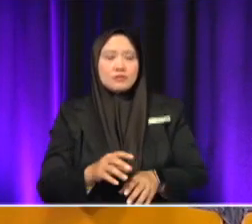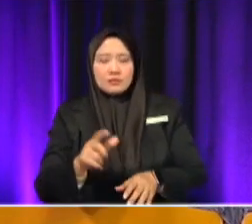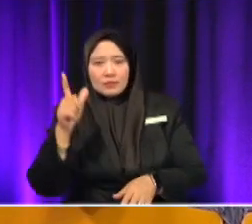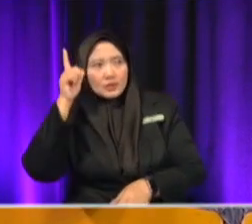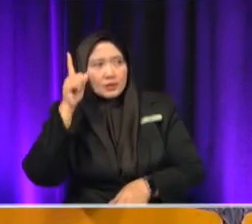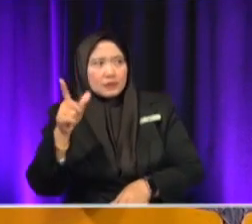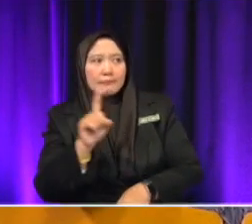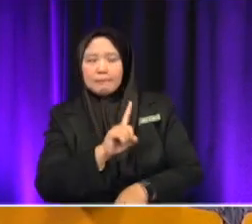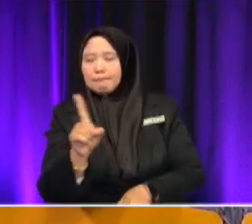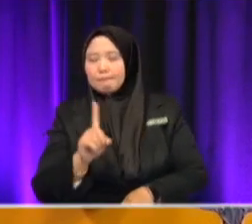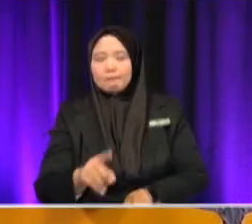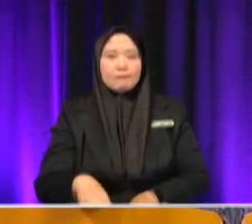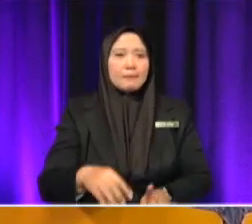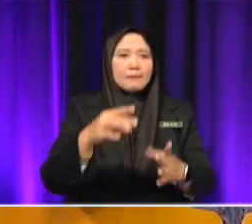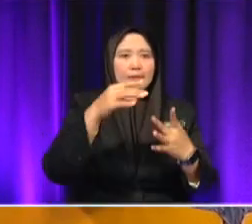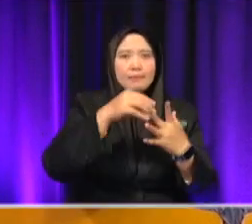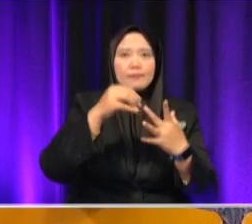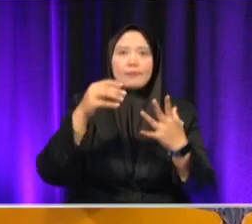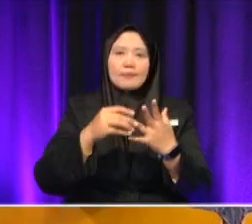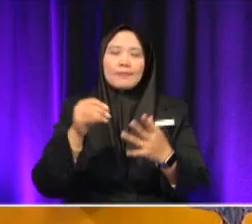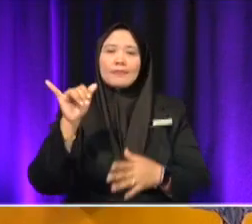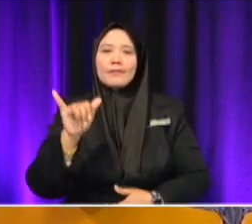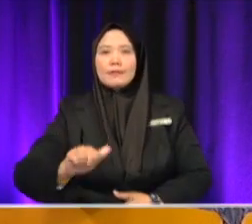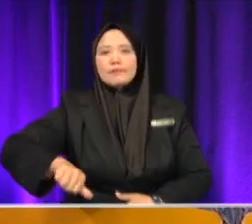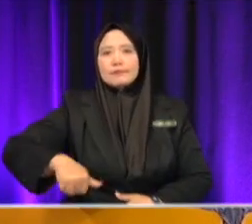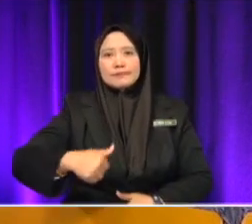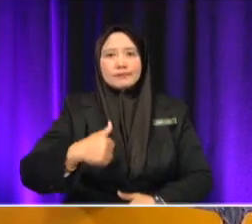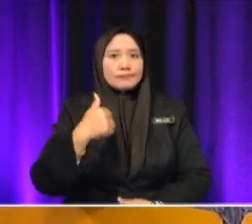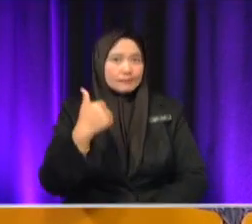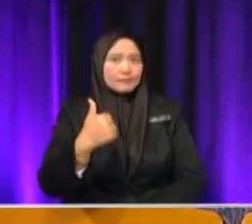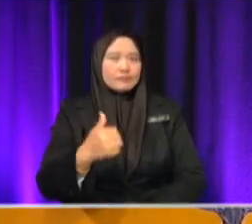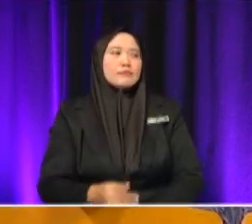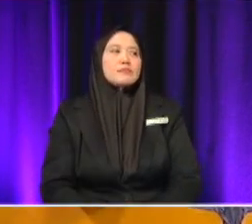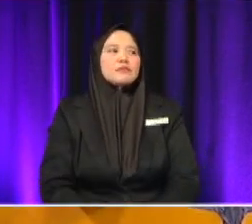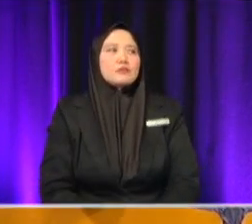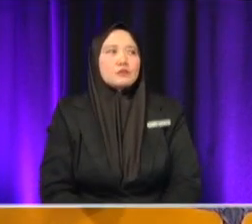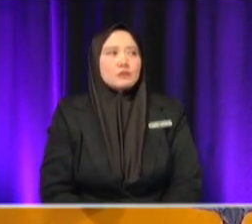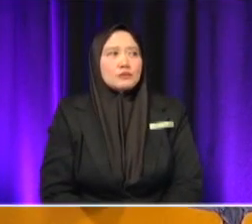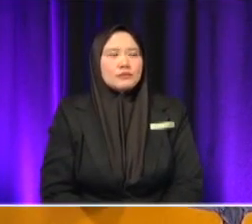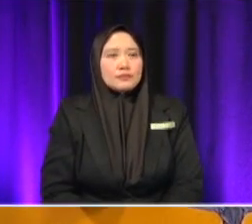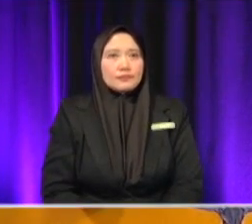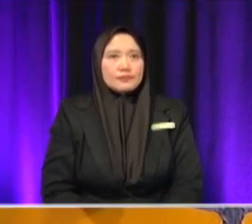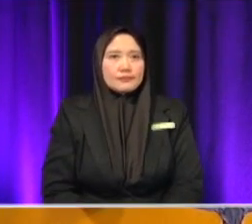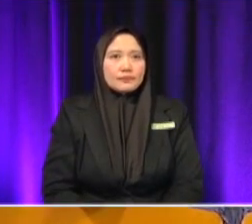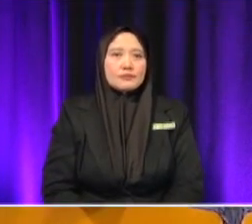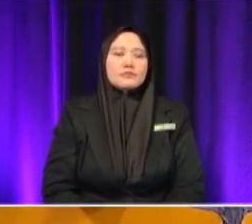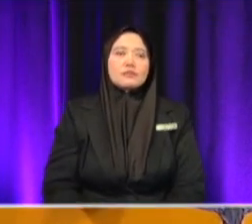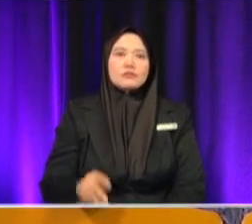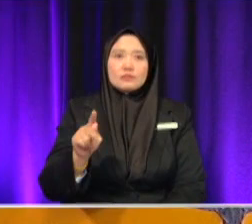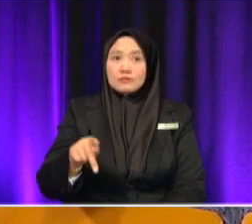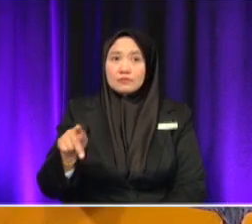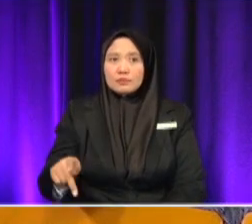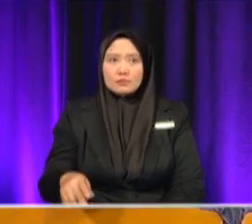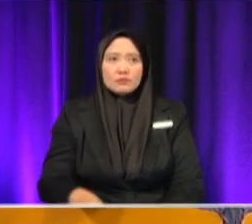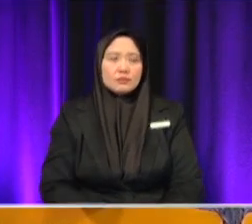and finally, this is when you choose the best option. Okay. Okay, so our pupils, are you ready